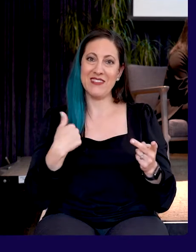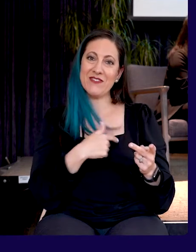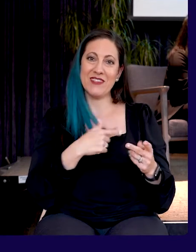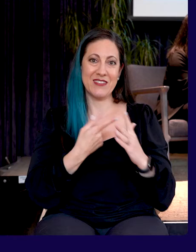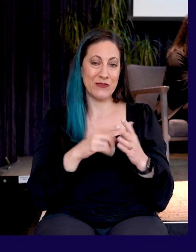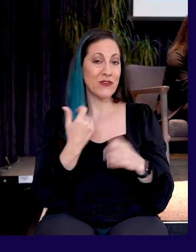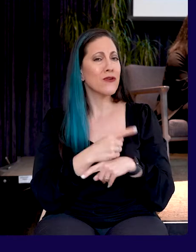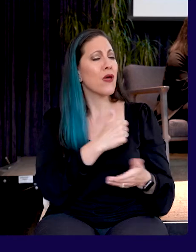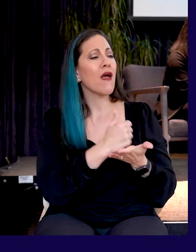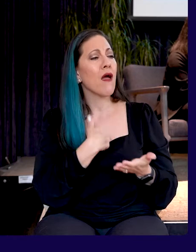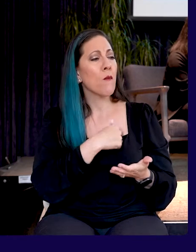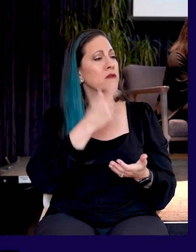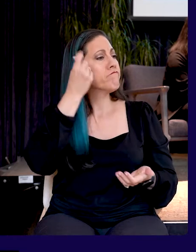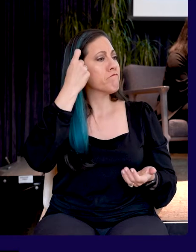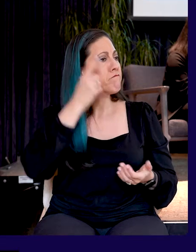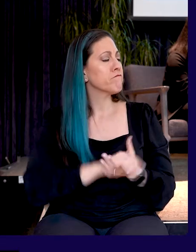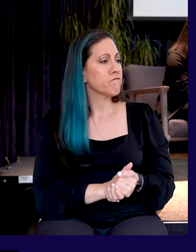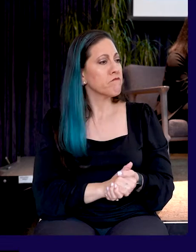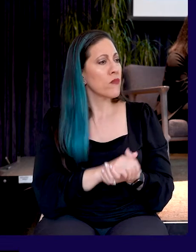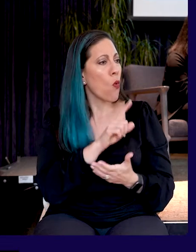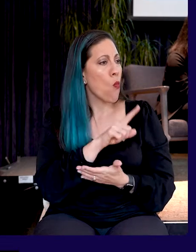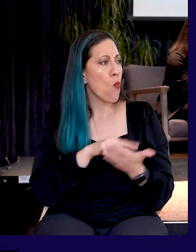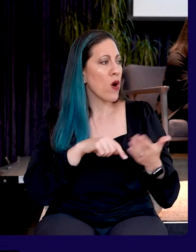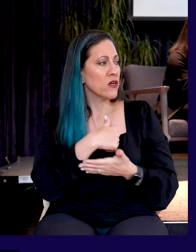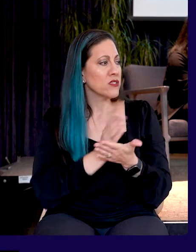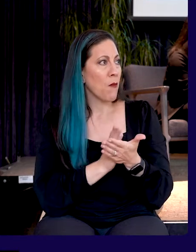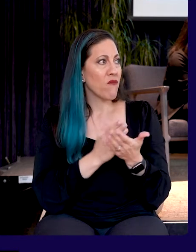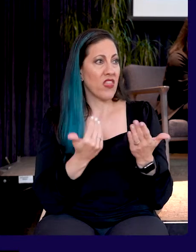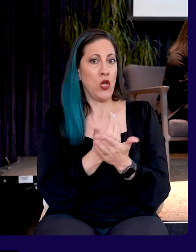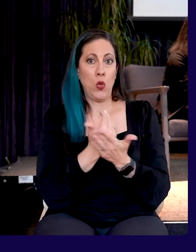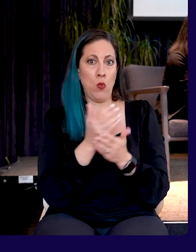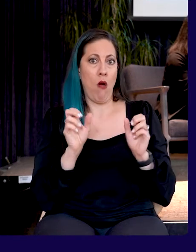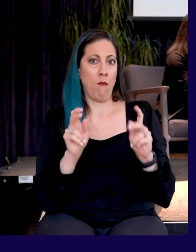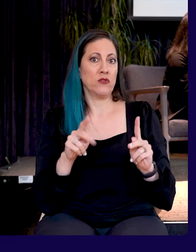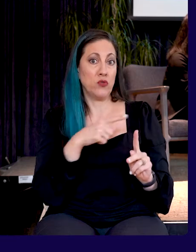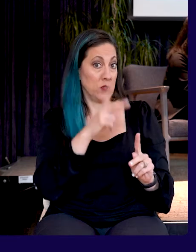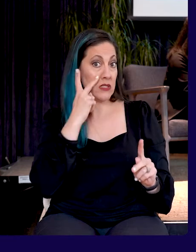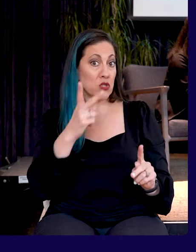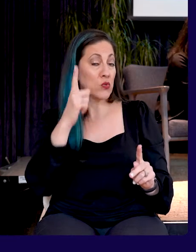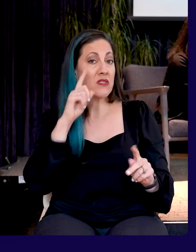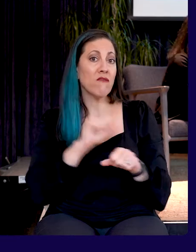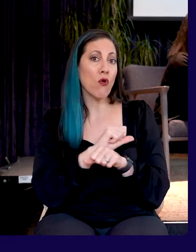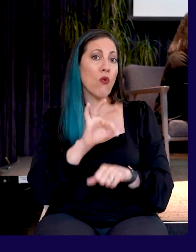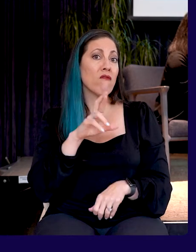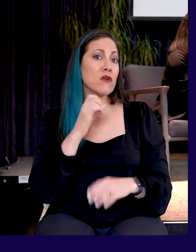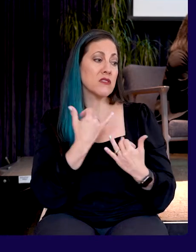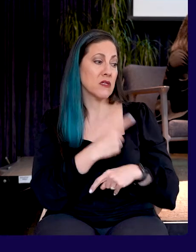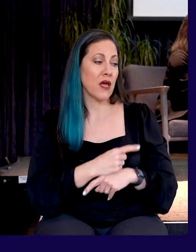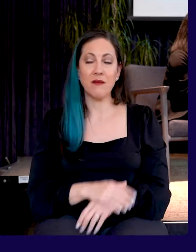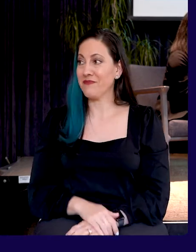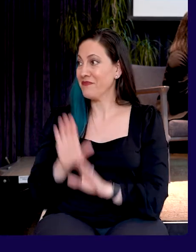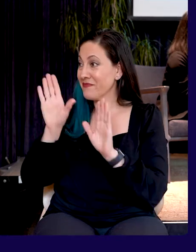today. So help us set the stage. What are some of the emerging opportunities you see for the workforce today?